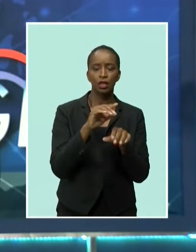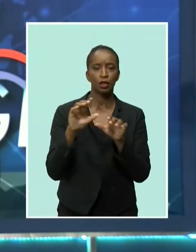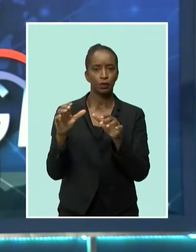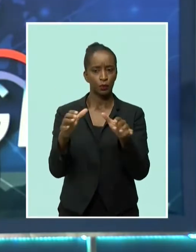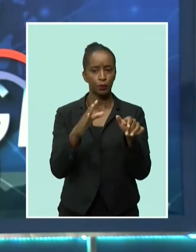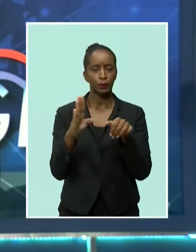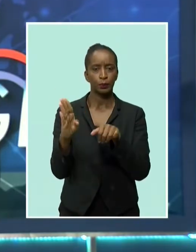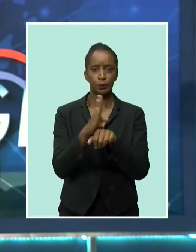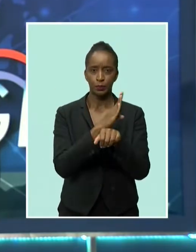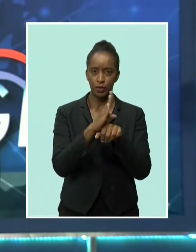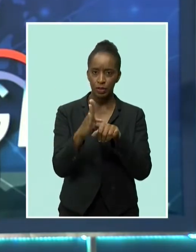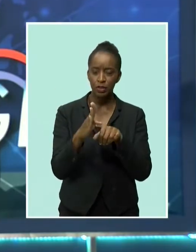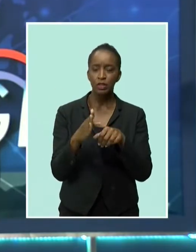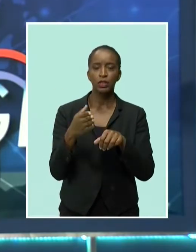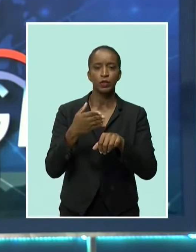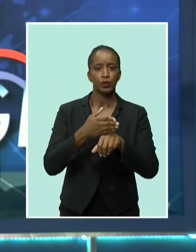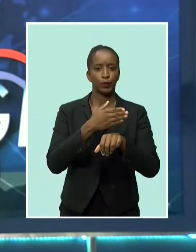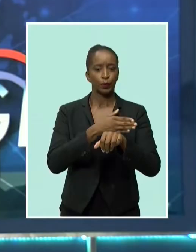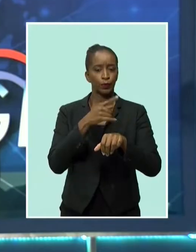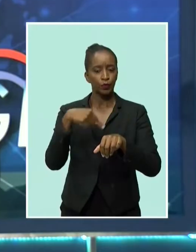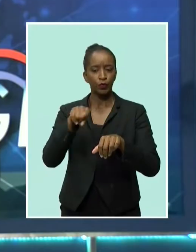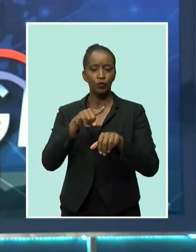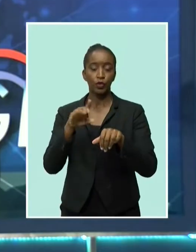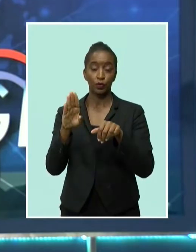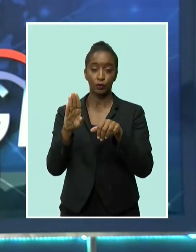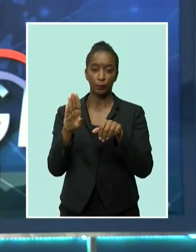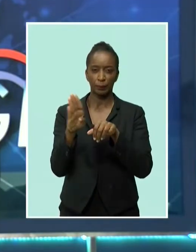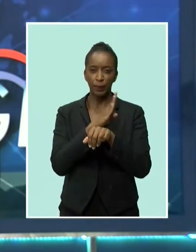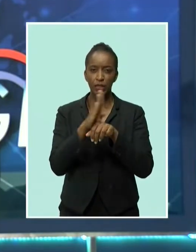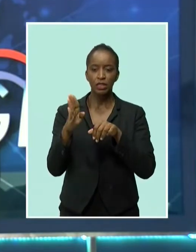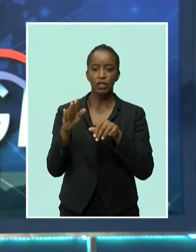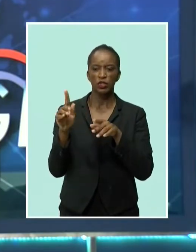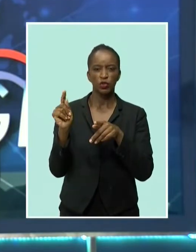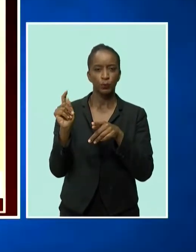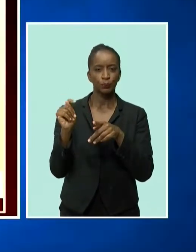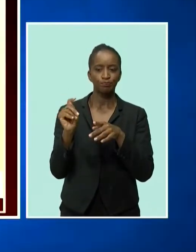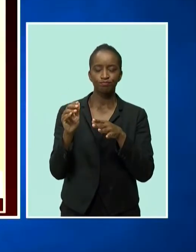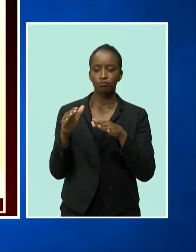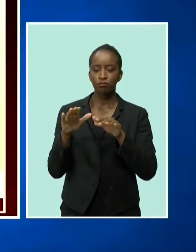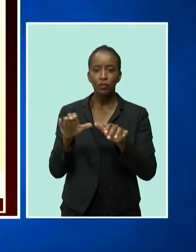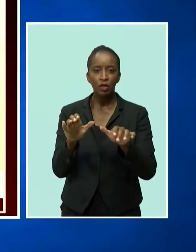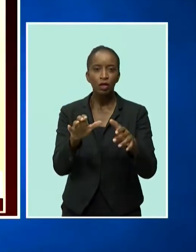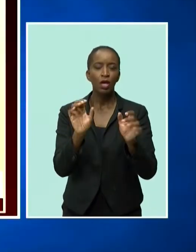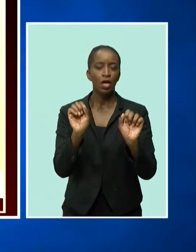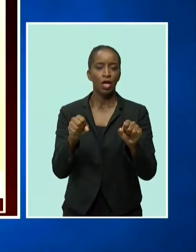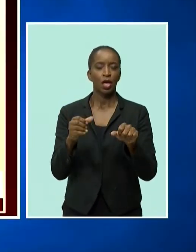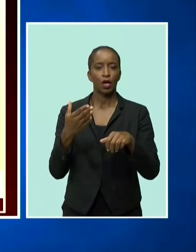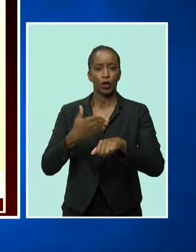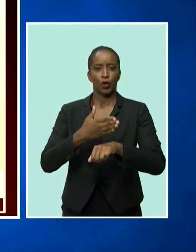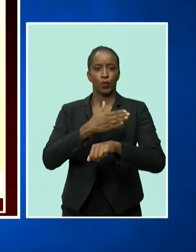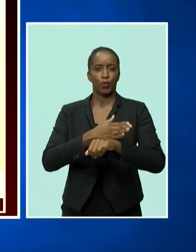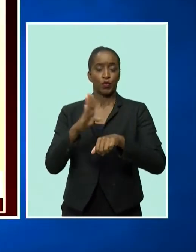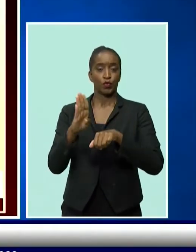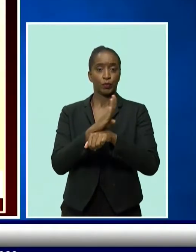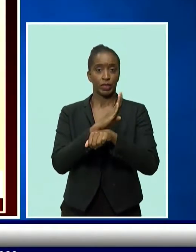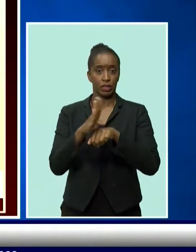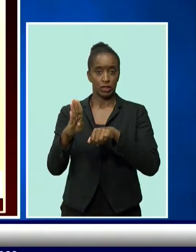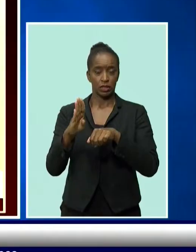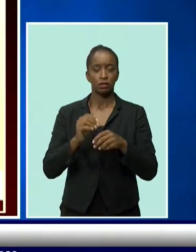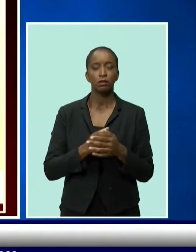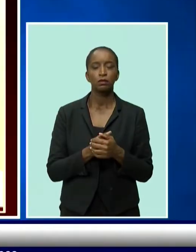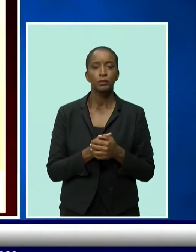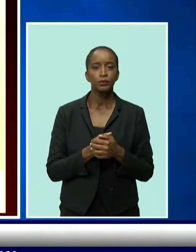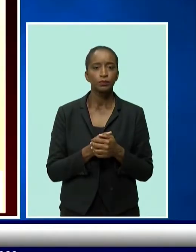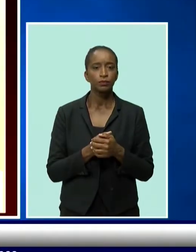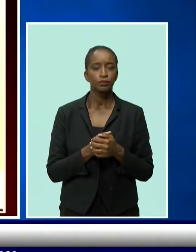to create an easier operations climate for global business here. There have been tremendous strides made within our immigration department,